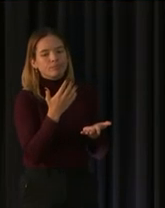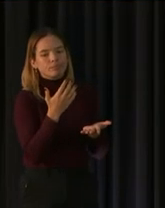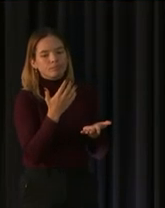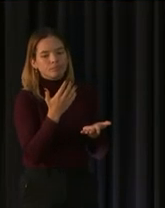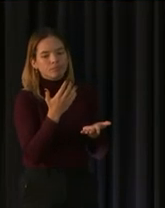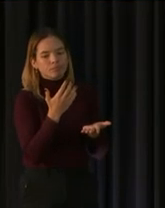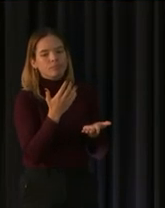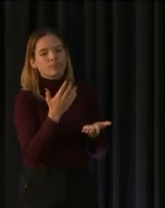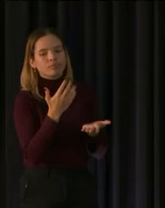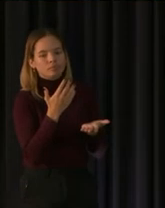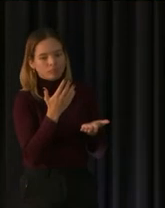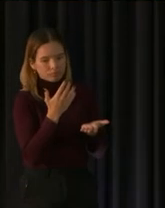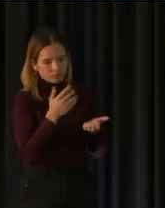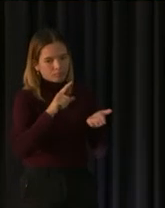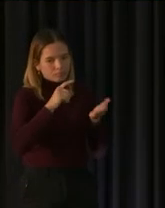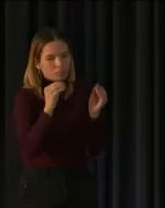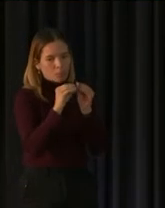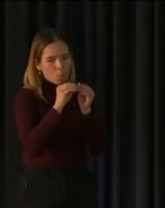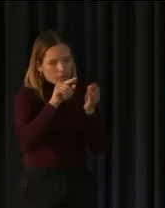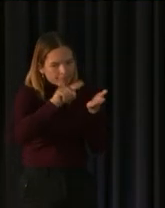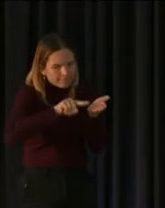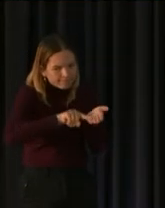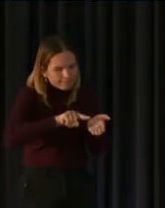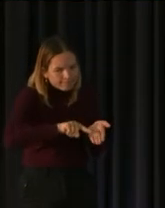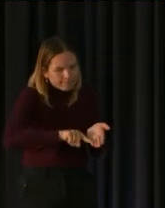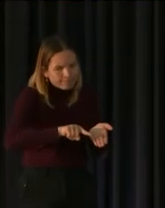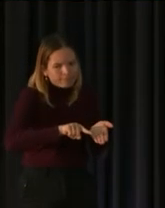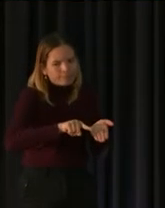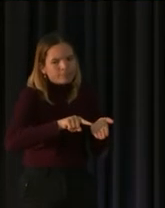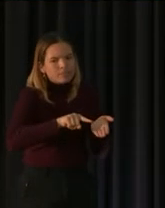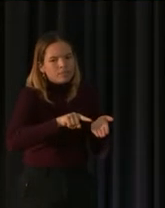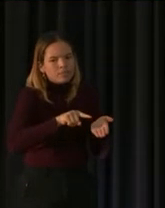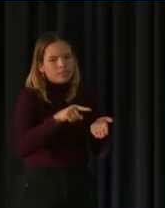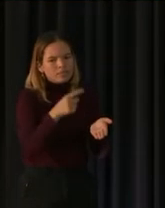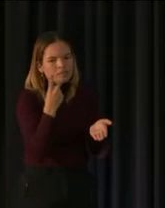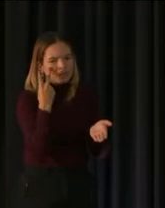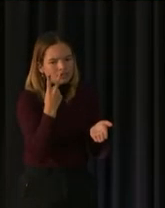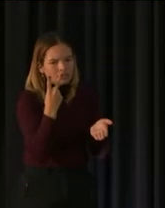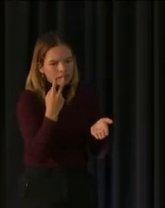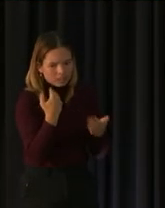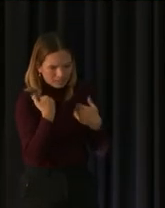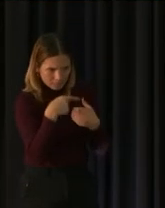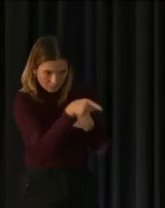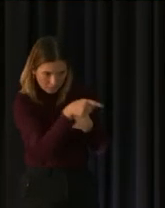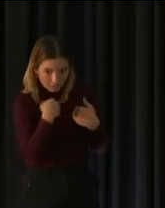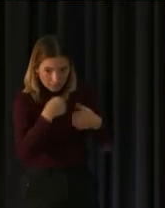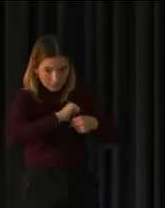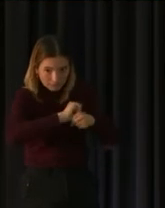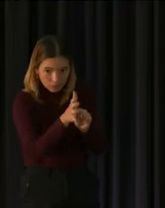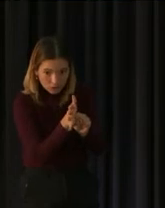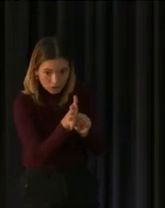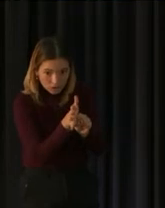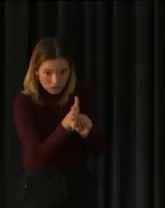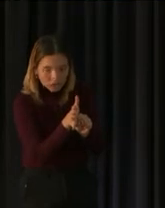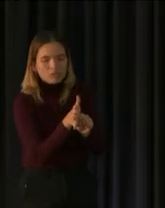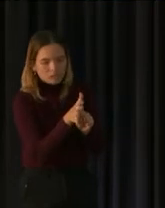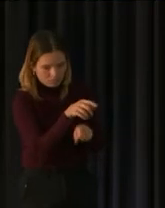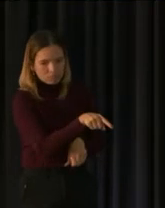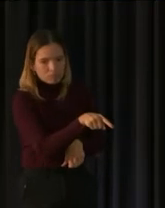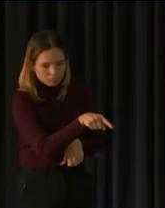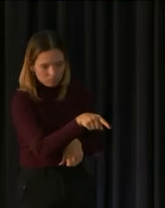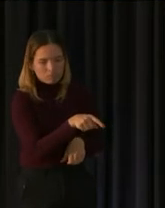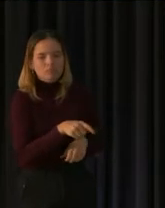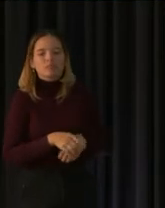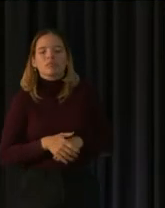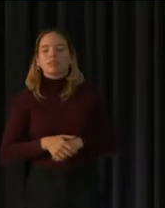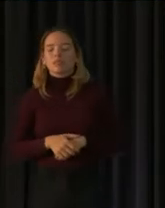in the event that there is a positive case in the room. going to quickly switch over to early childhood